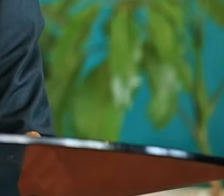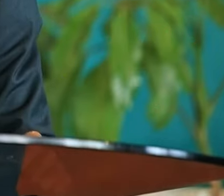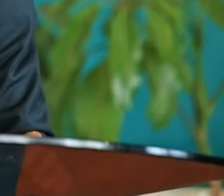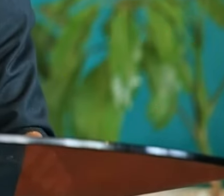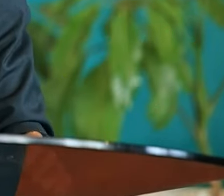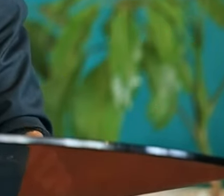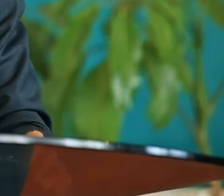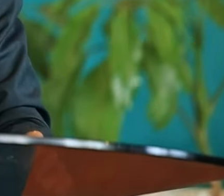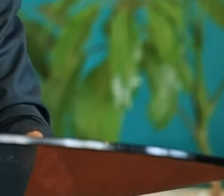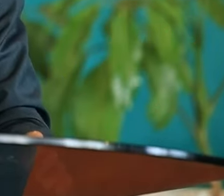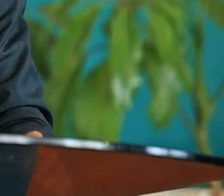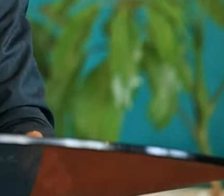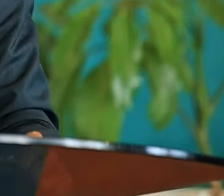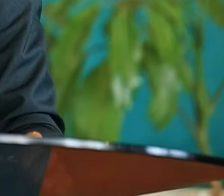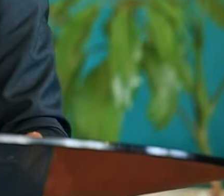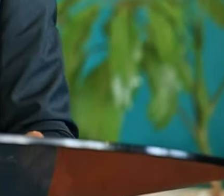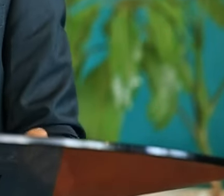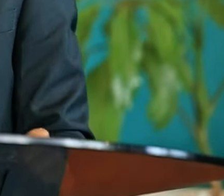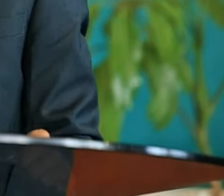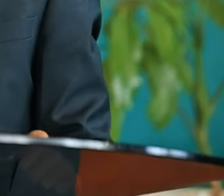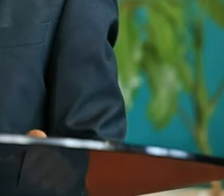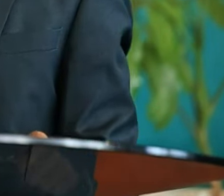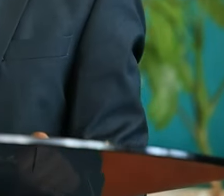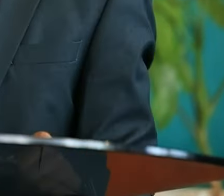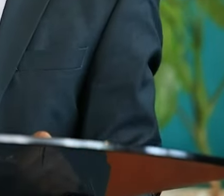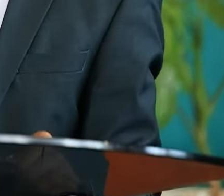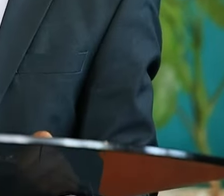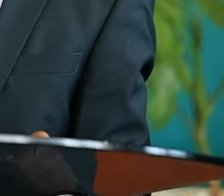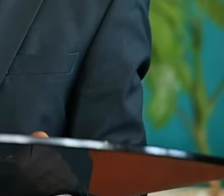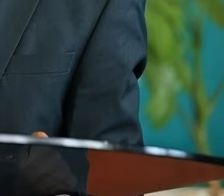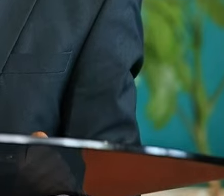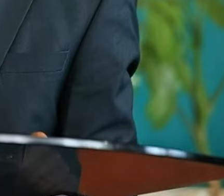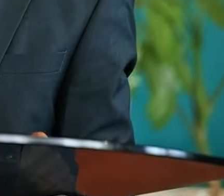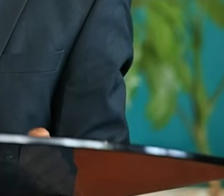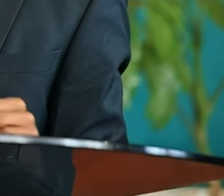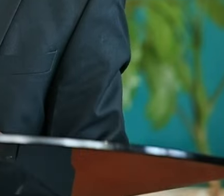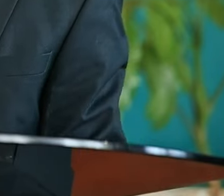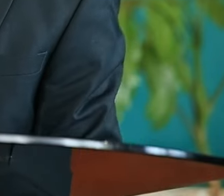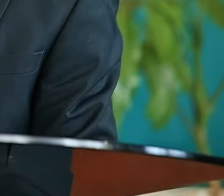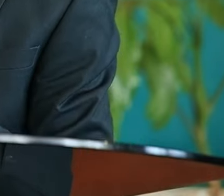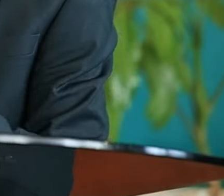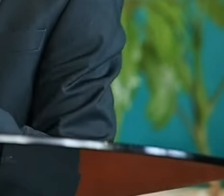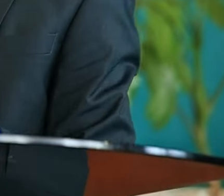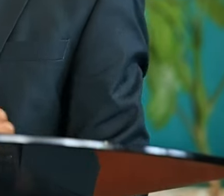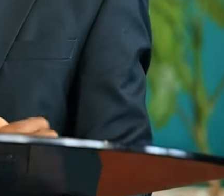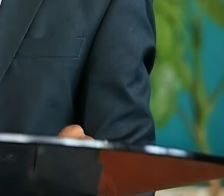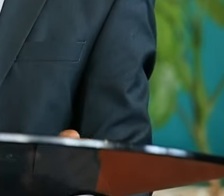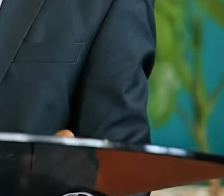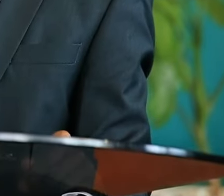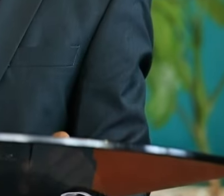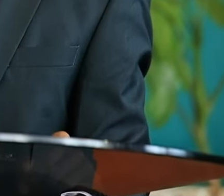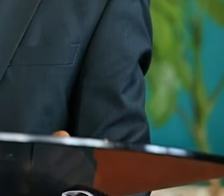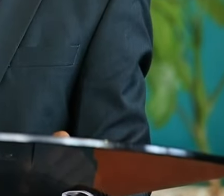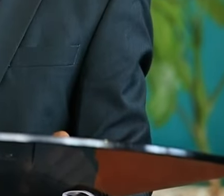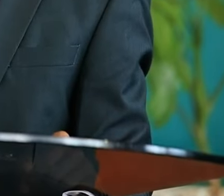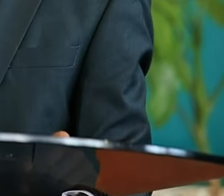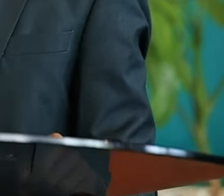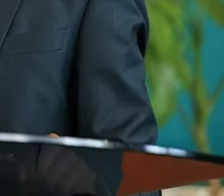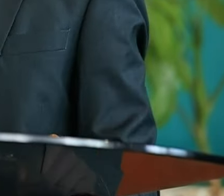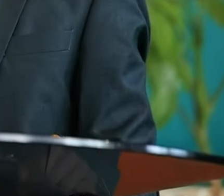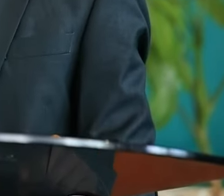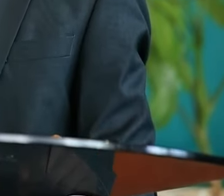10. Now, allow me to say this. No matter how much we are